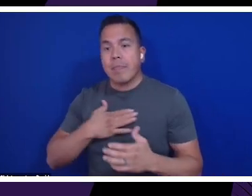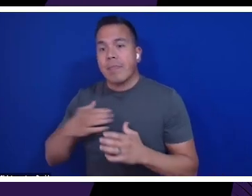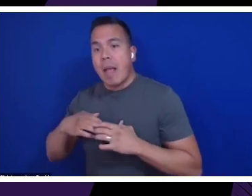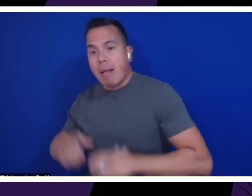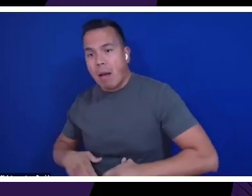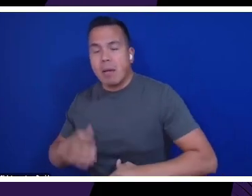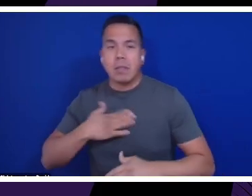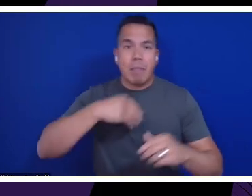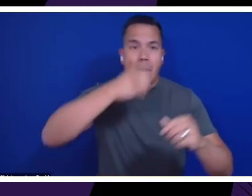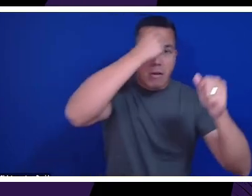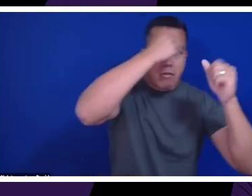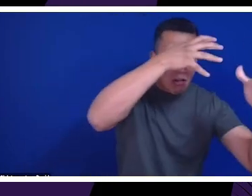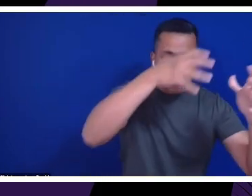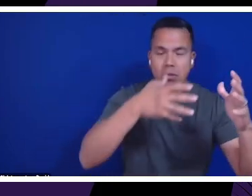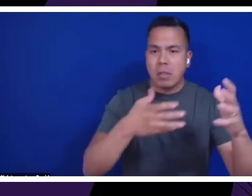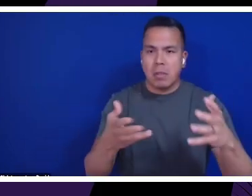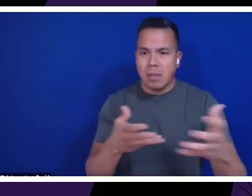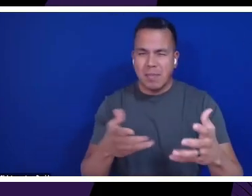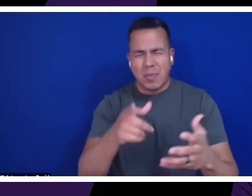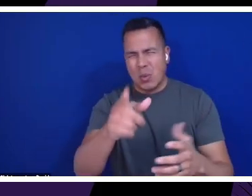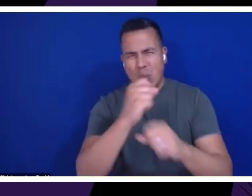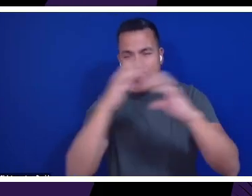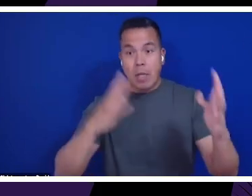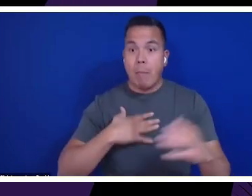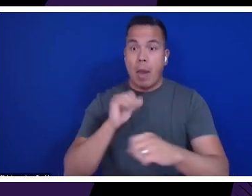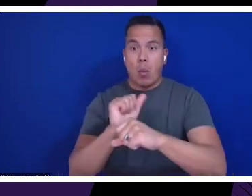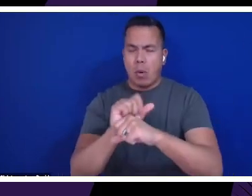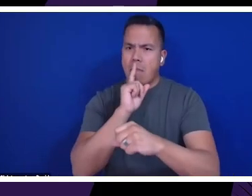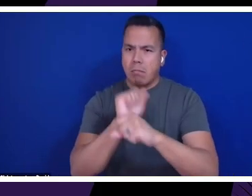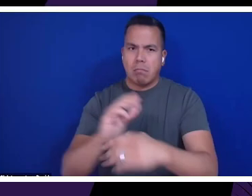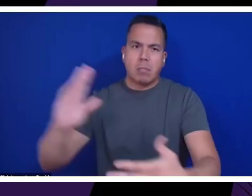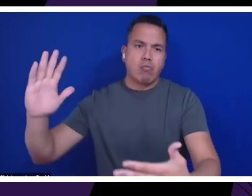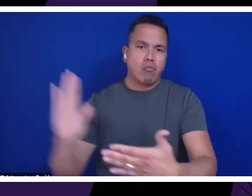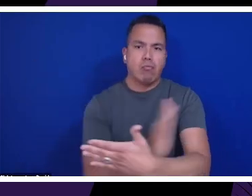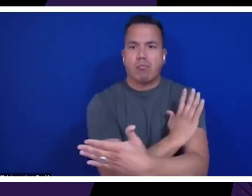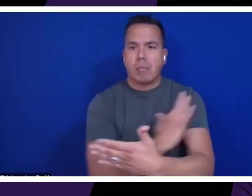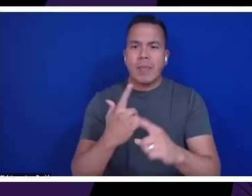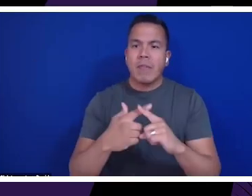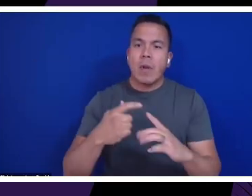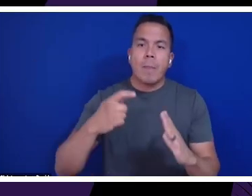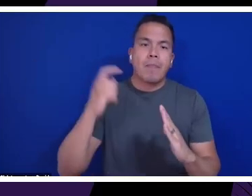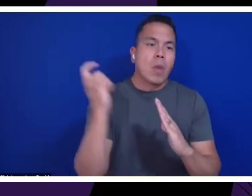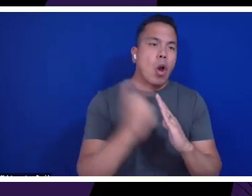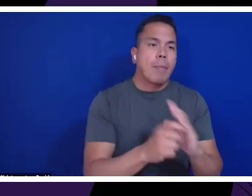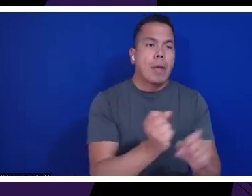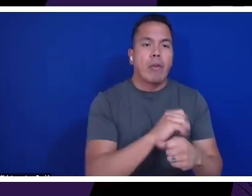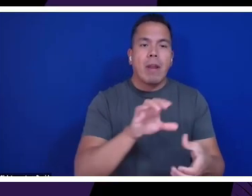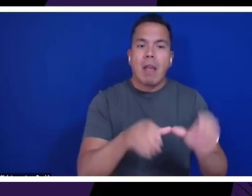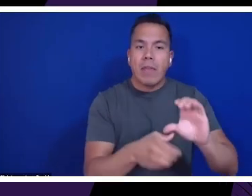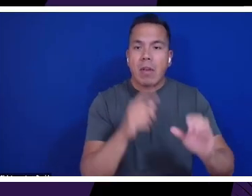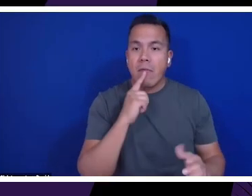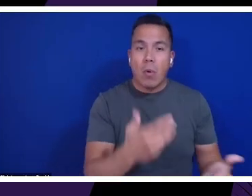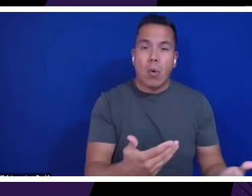Because as you can maybe imagine, my work ranges quite a bit from automatically creating configurations for 18th